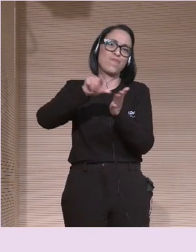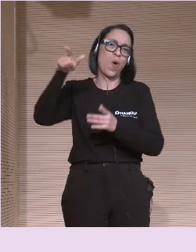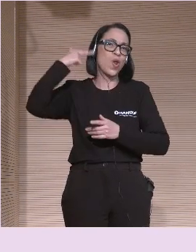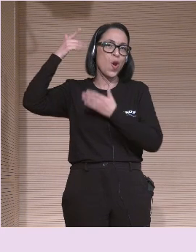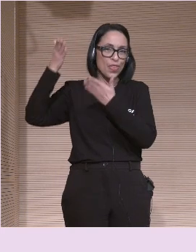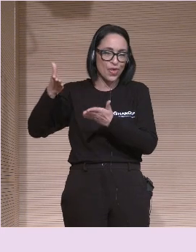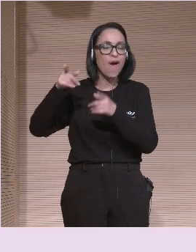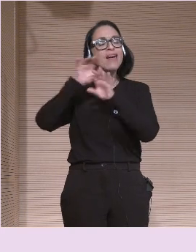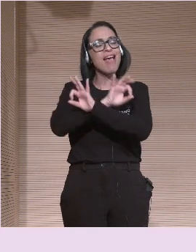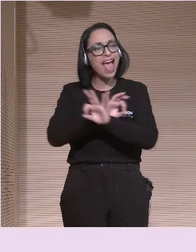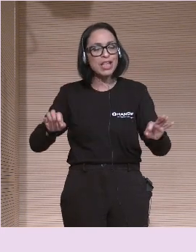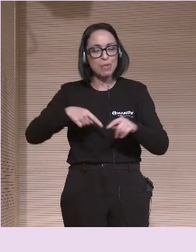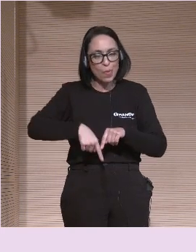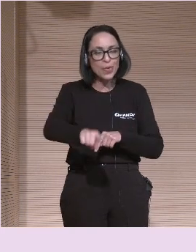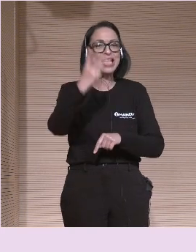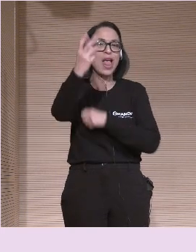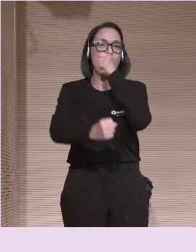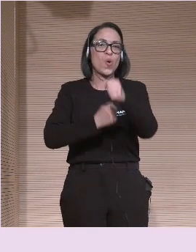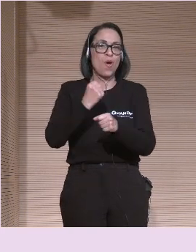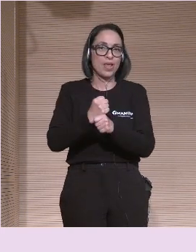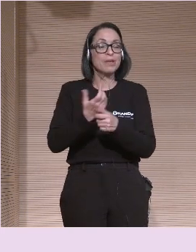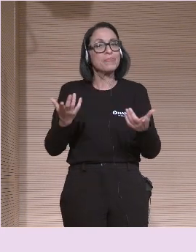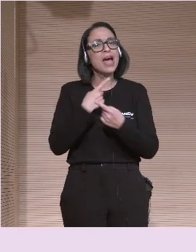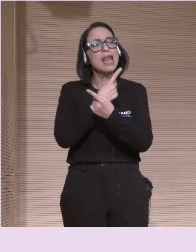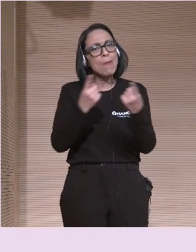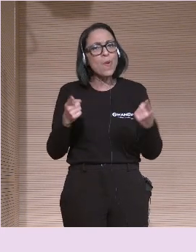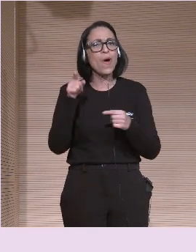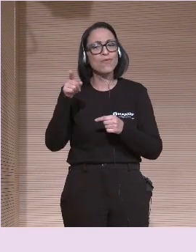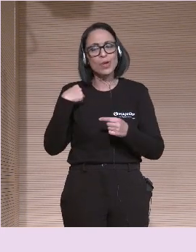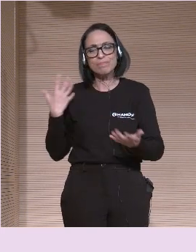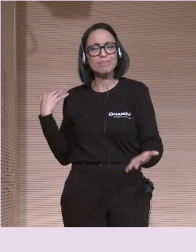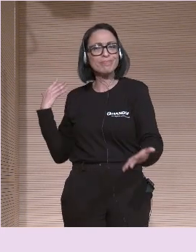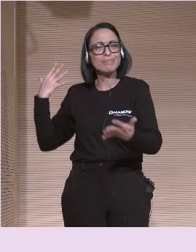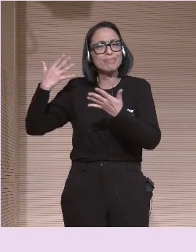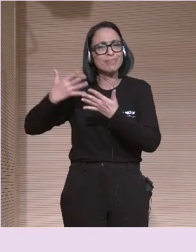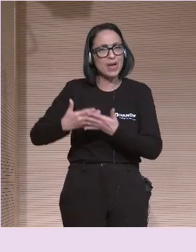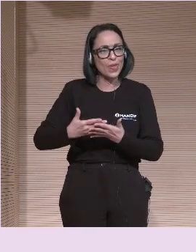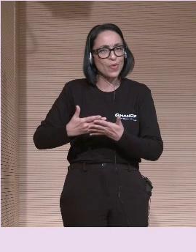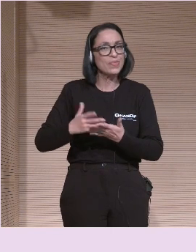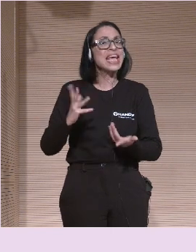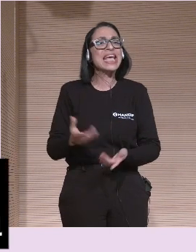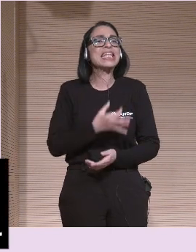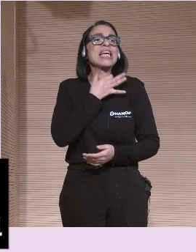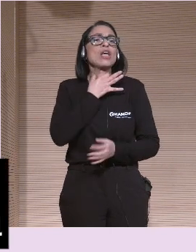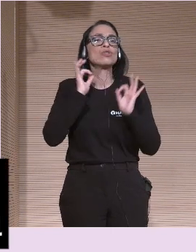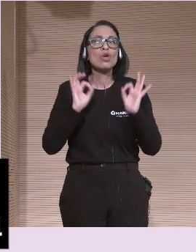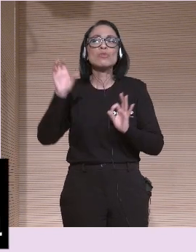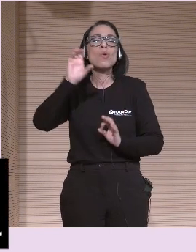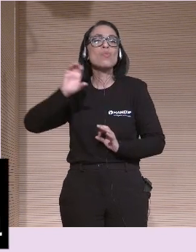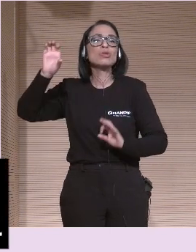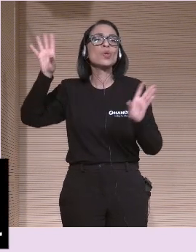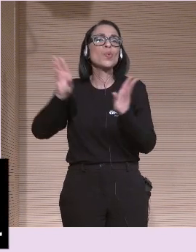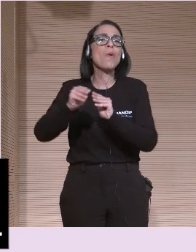ready in 3 years' time. So I wanted to tell you a little bit about our journey, why we think we need a migration museum in Britain, how we think we can make a